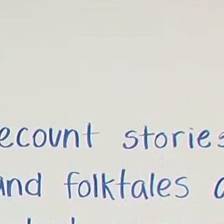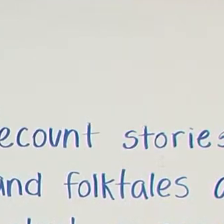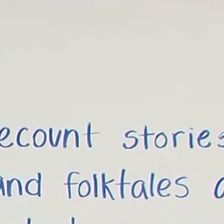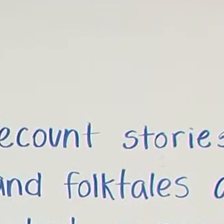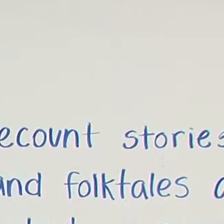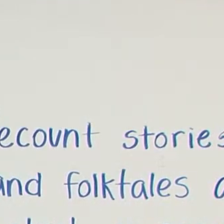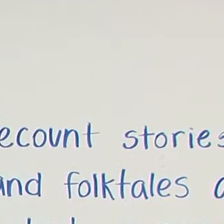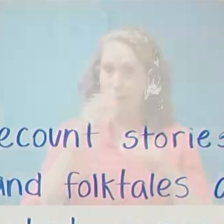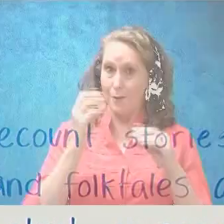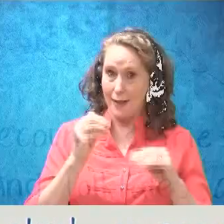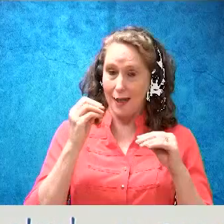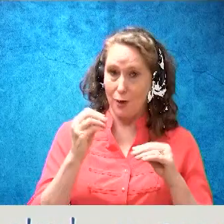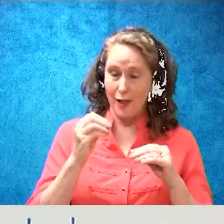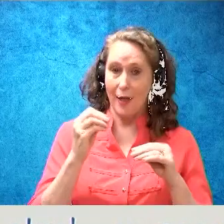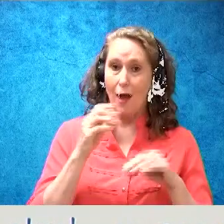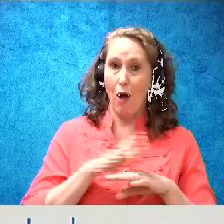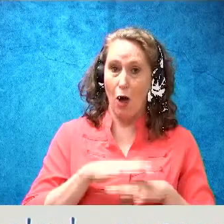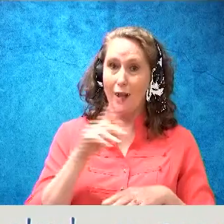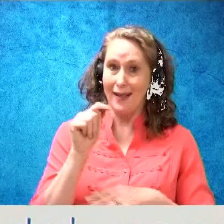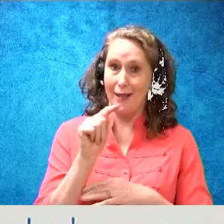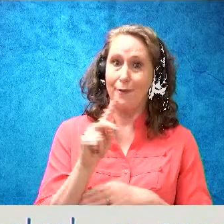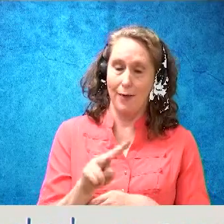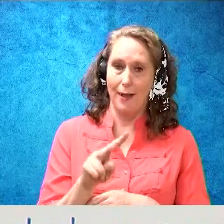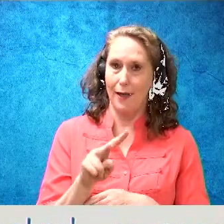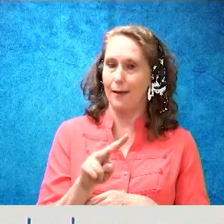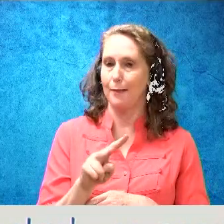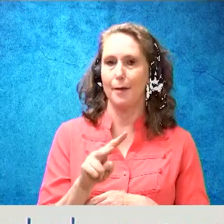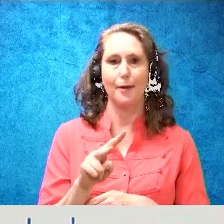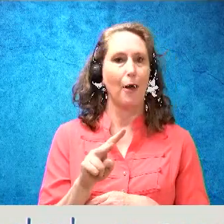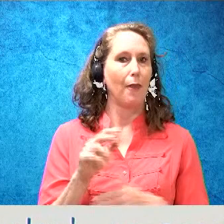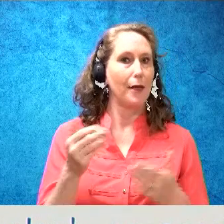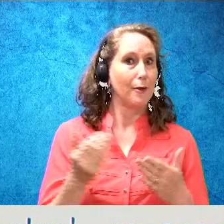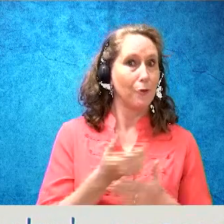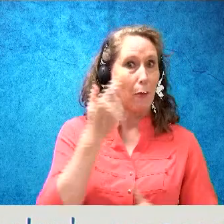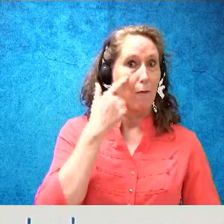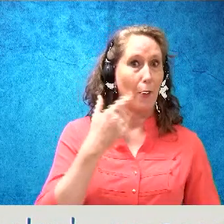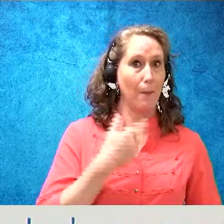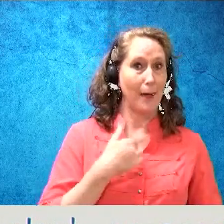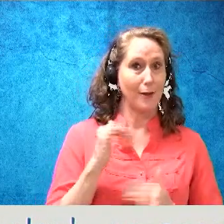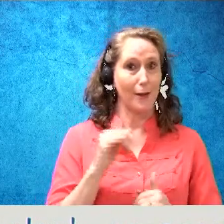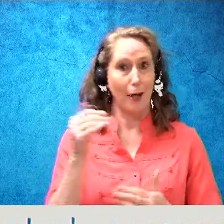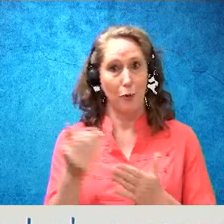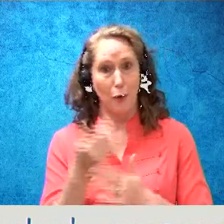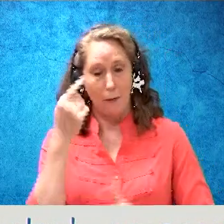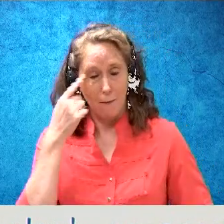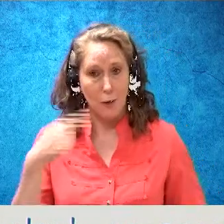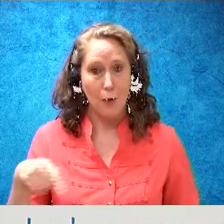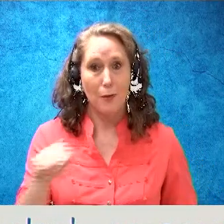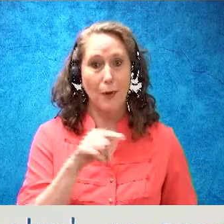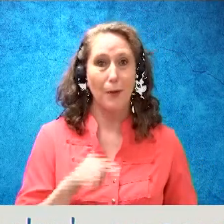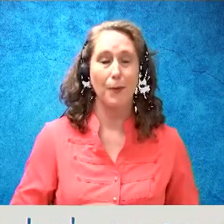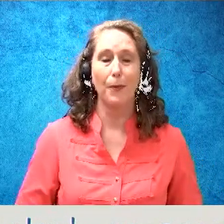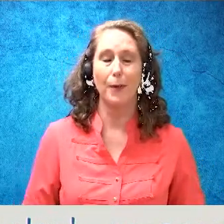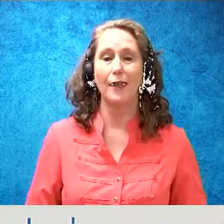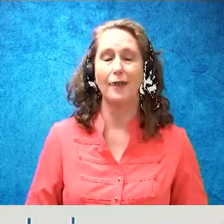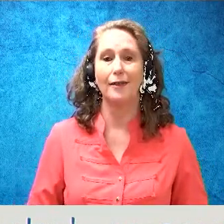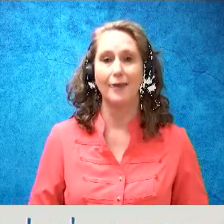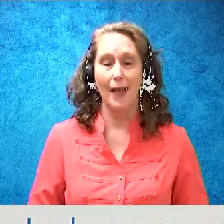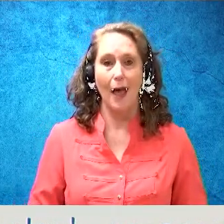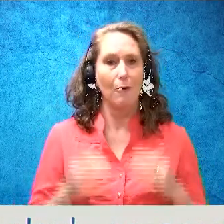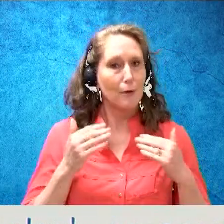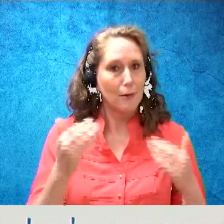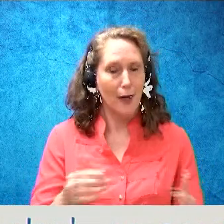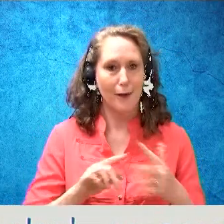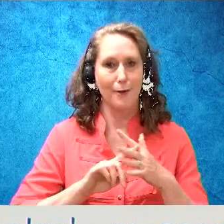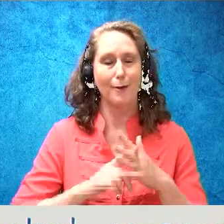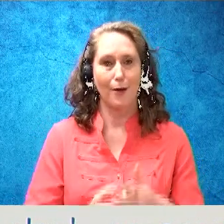time teaching a lesson on TV. So this is just as new for me as it is for you, okay? So let's go ahead and